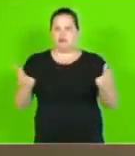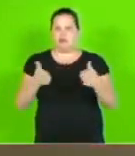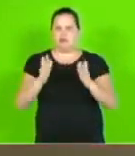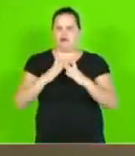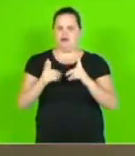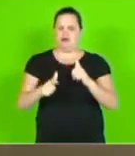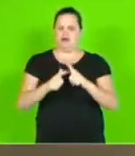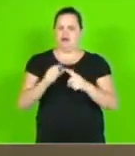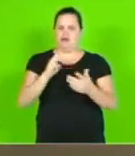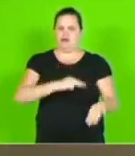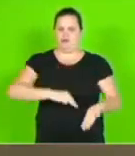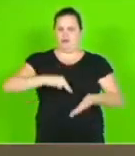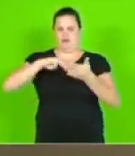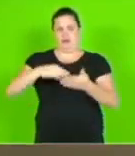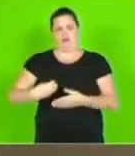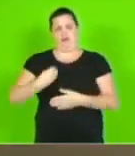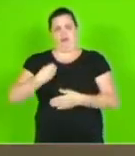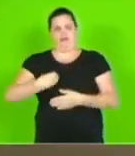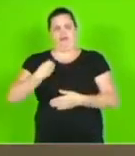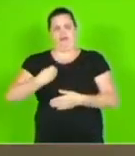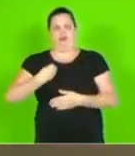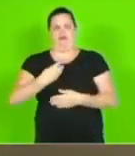24th.